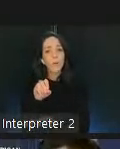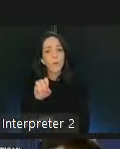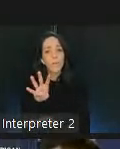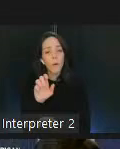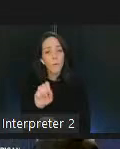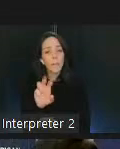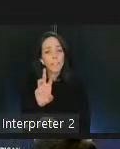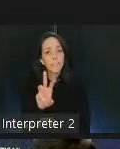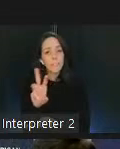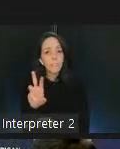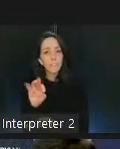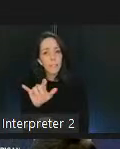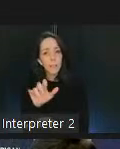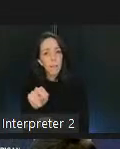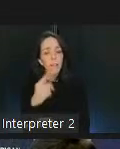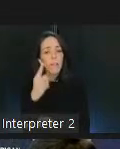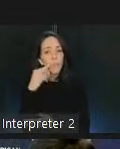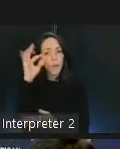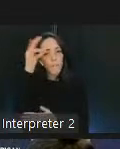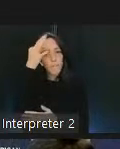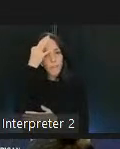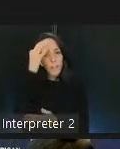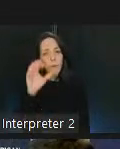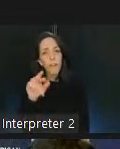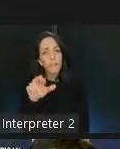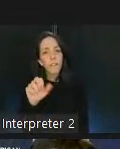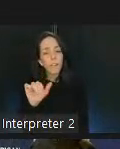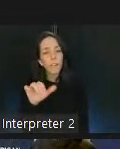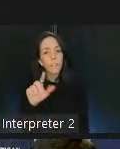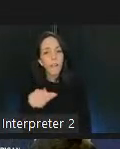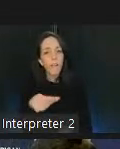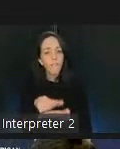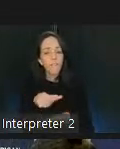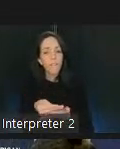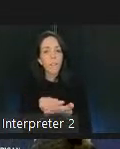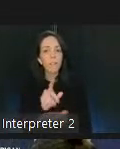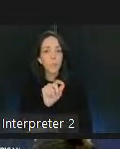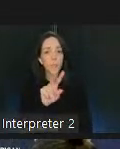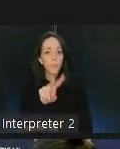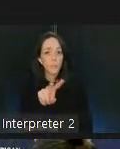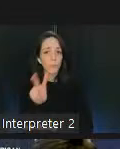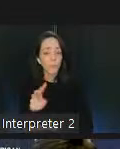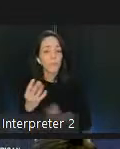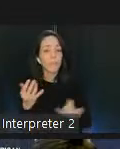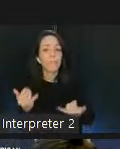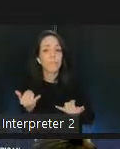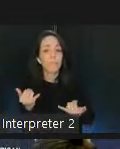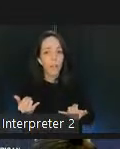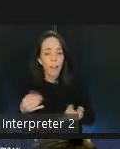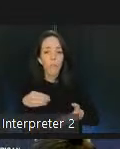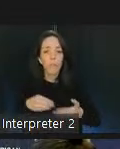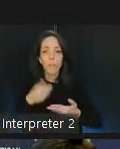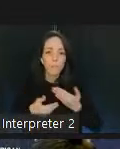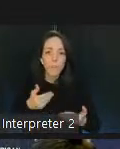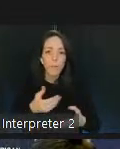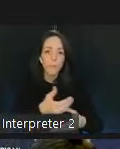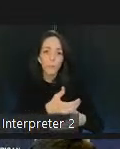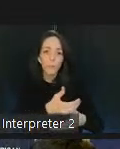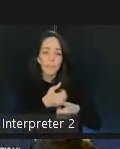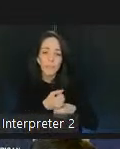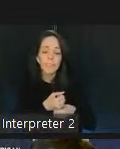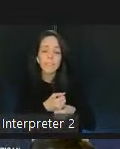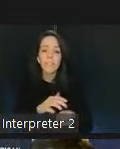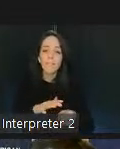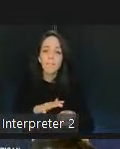$104.66 million in federal CARES Act funds in 2022. And we are now in the process of receiving our